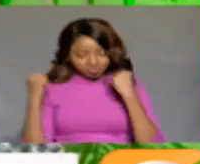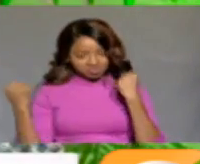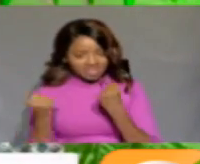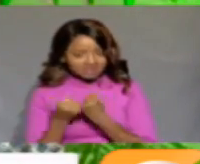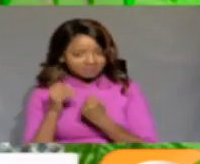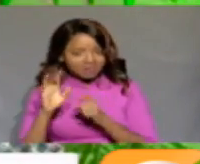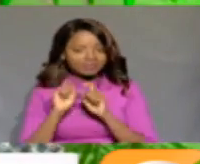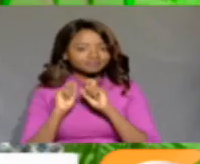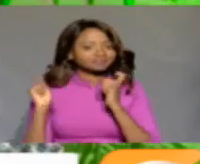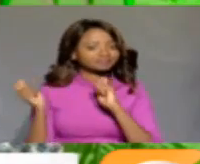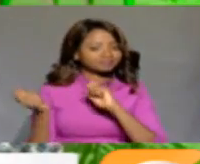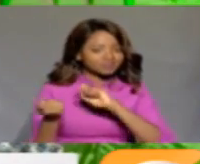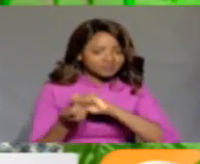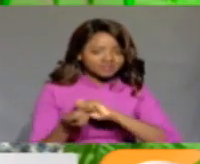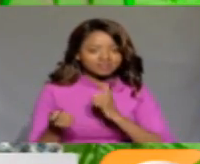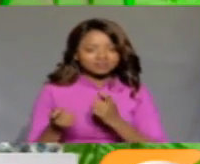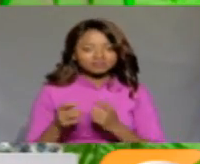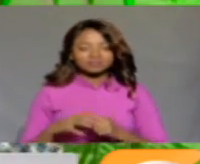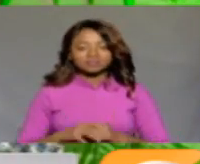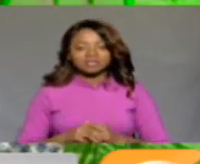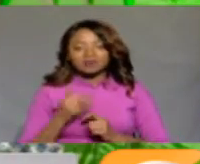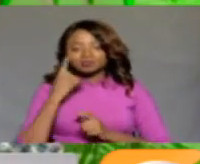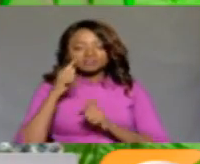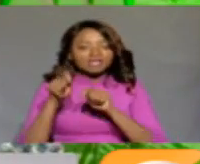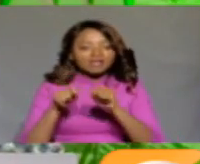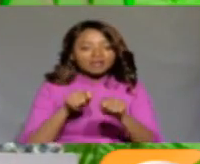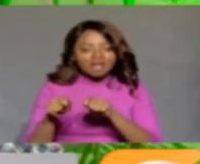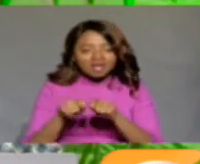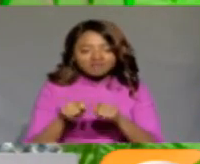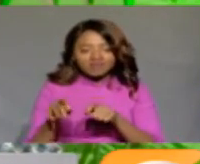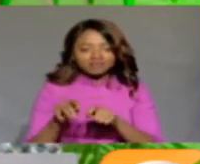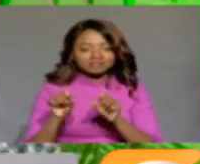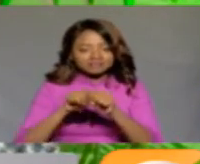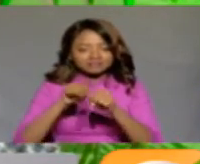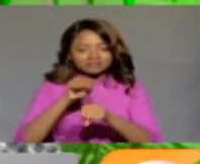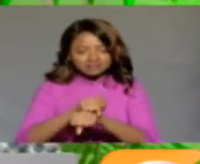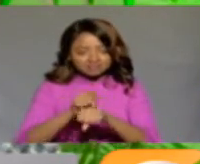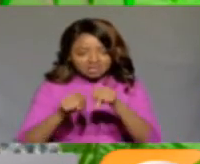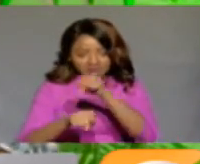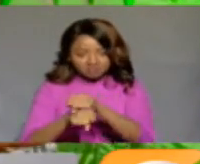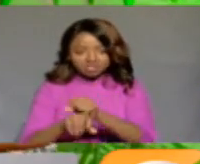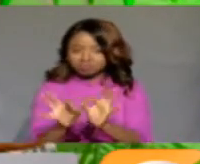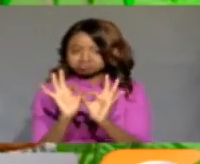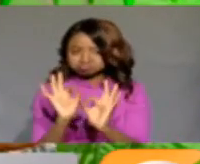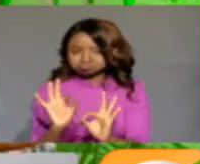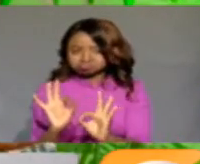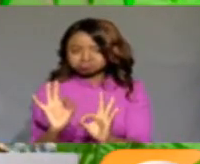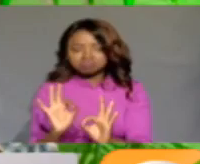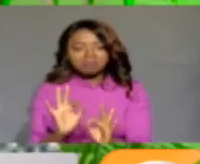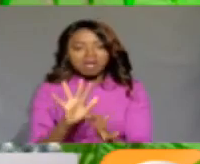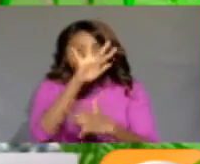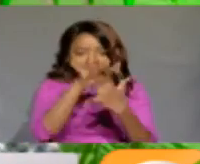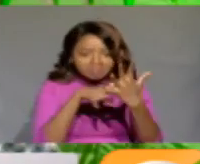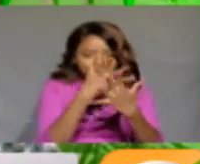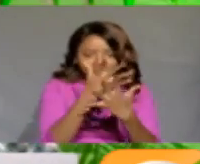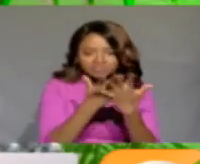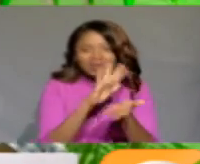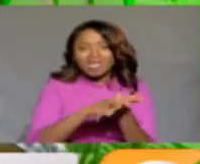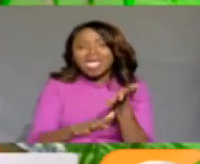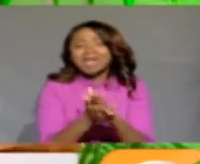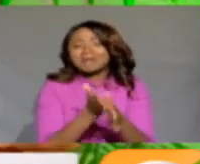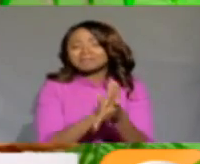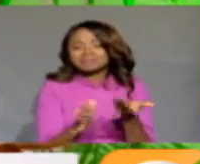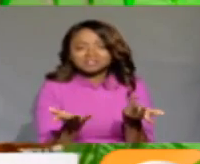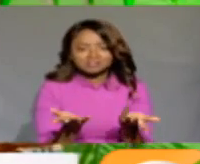changes. You find that the governance structures is almost perfect. Their prisons are now empty. There is